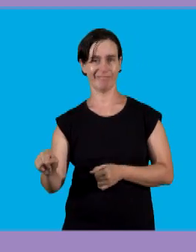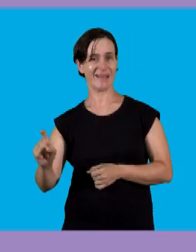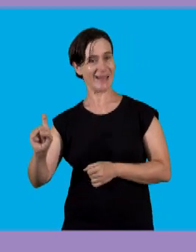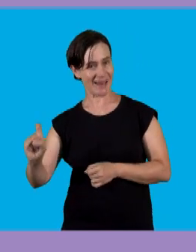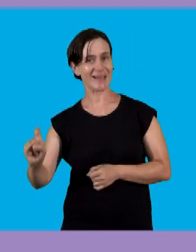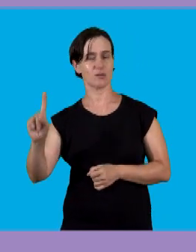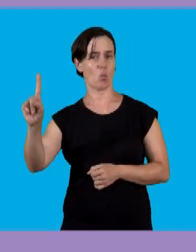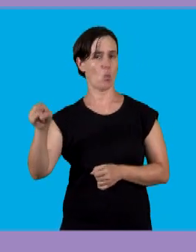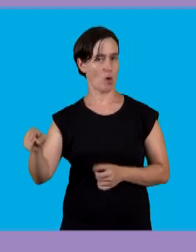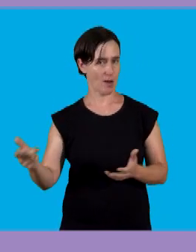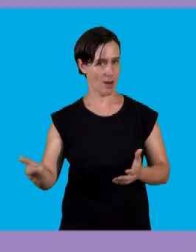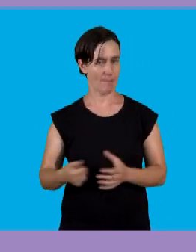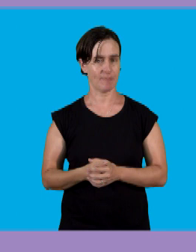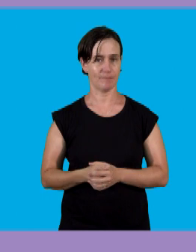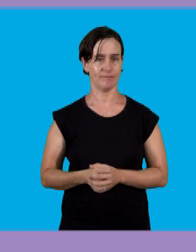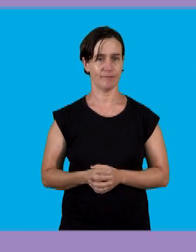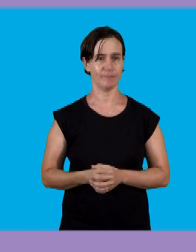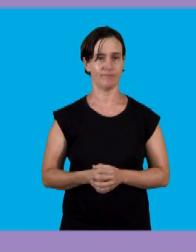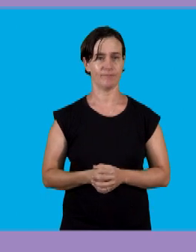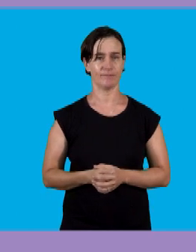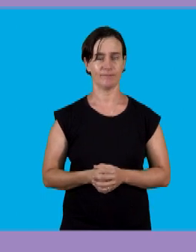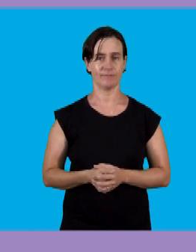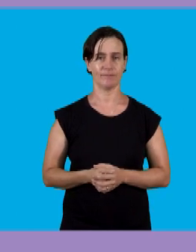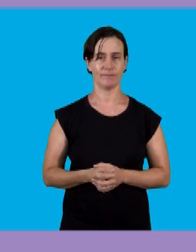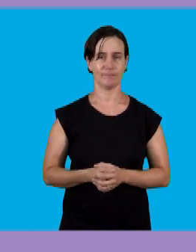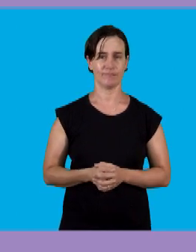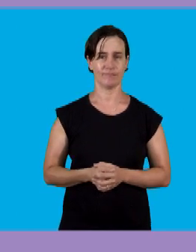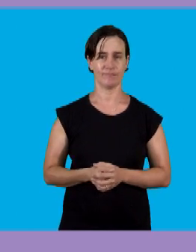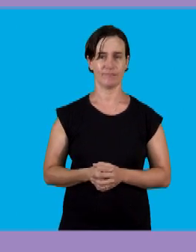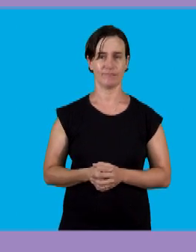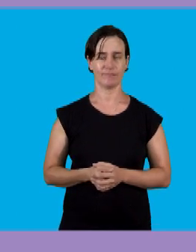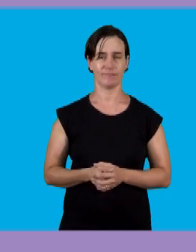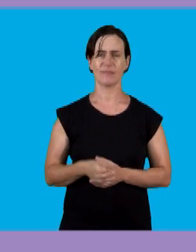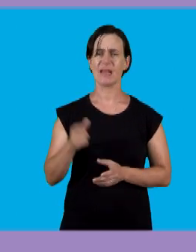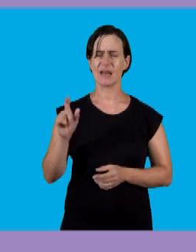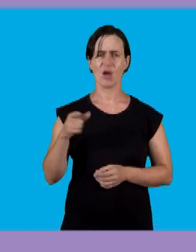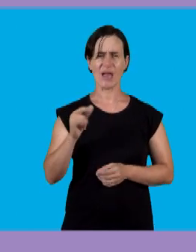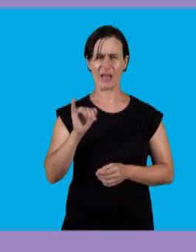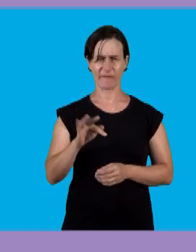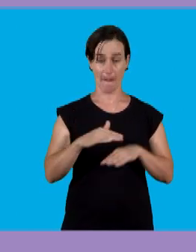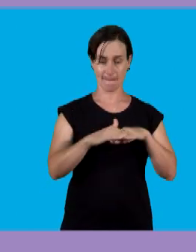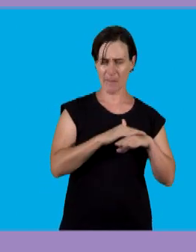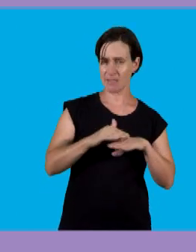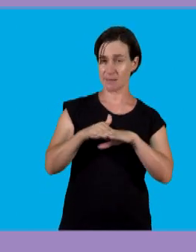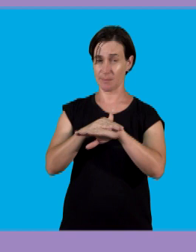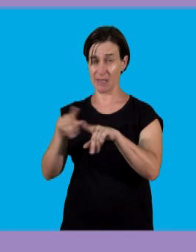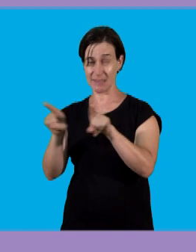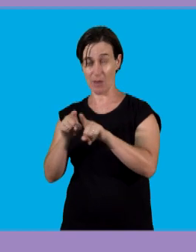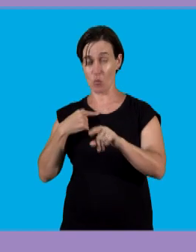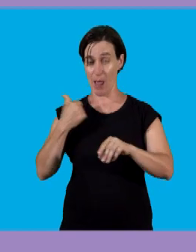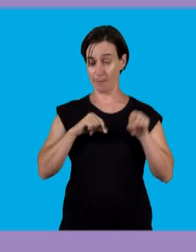squared multiplied by an x. Remember that x has an exponent 1. And what happens if the base is the